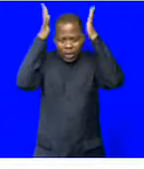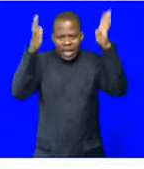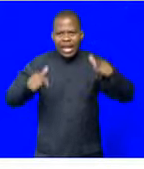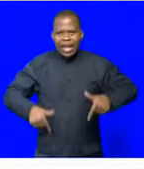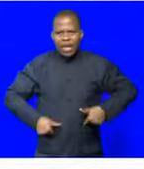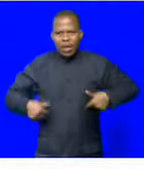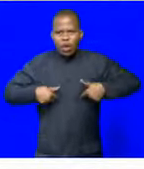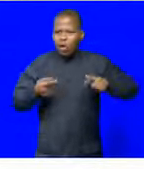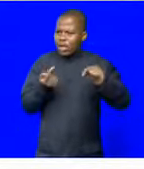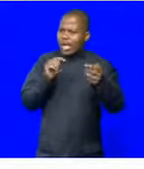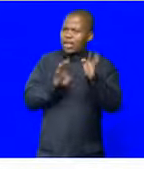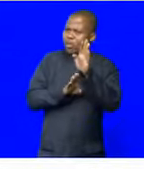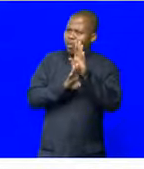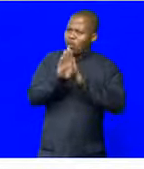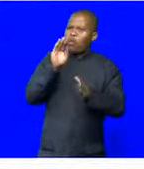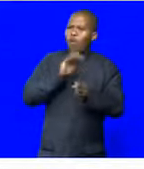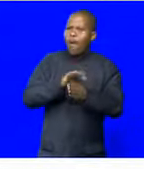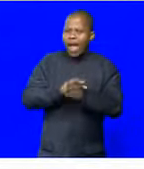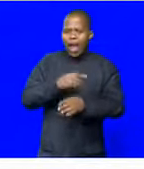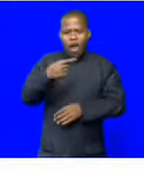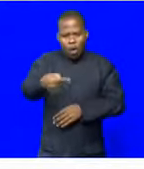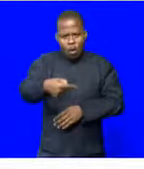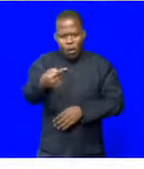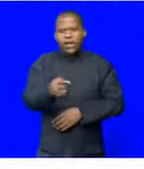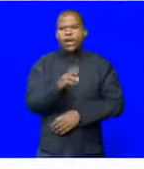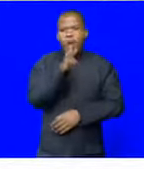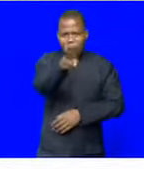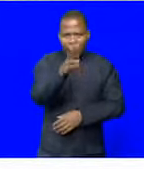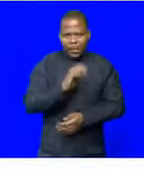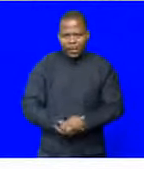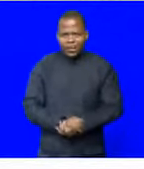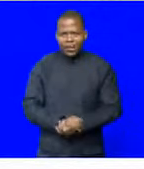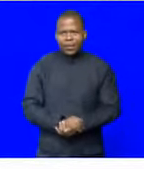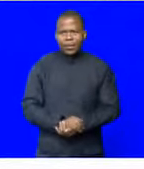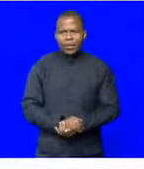TV kubika Nelson Wendla ngamandla kunambongwa Dube ezulwini.